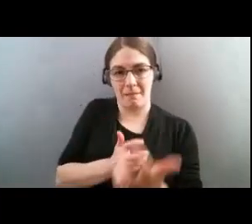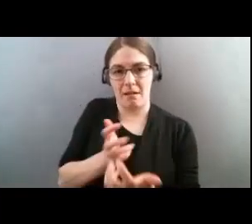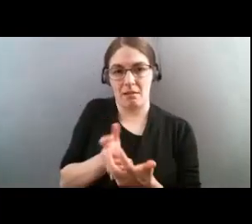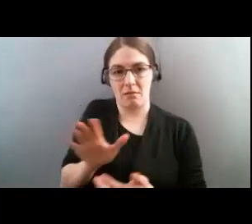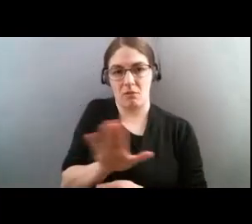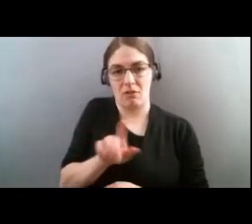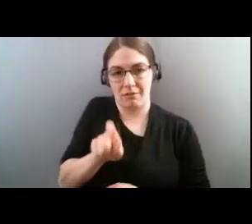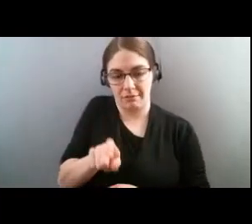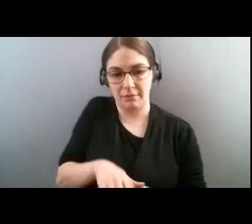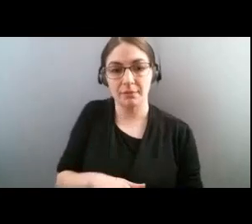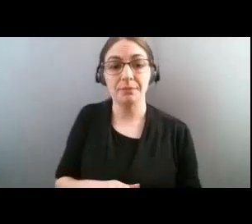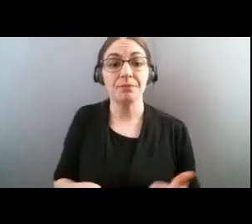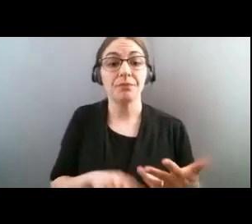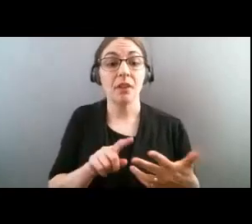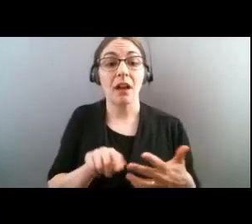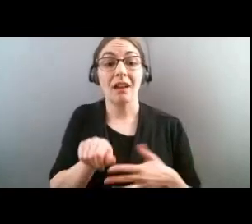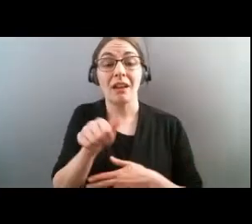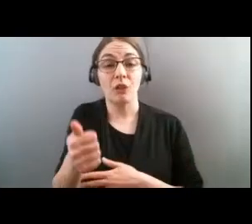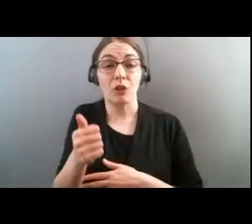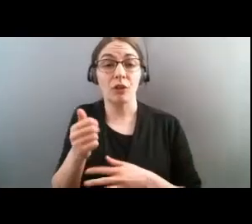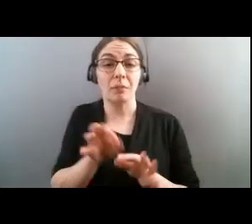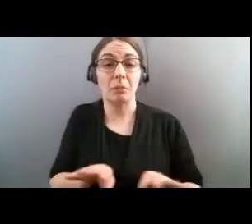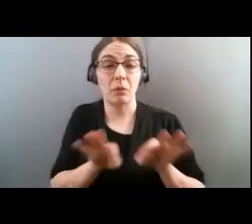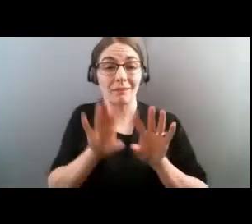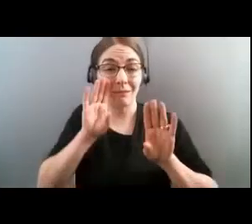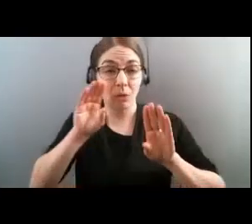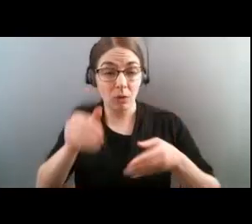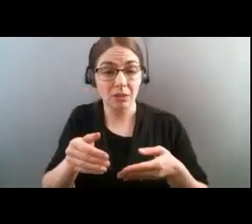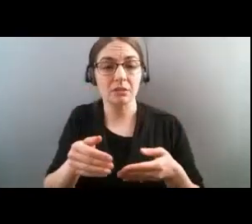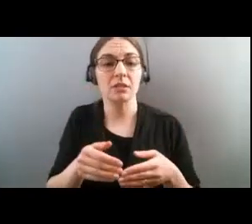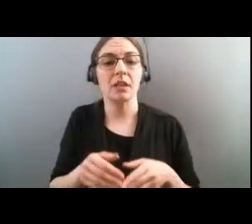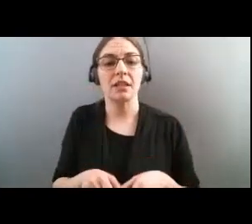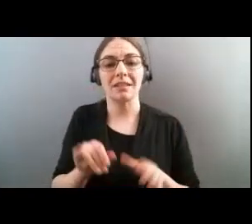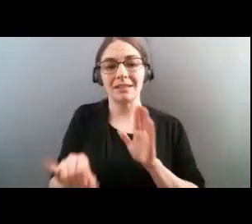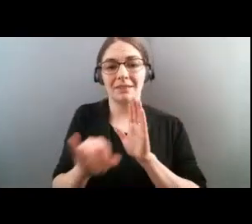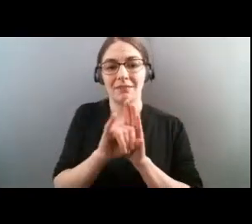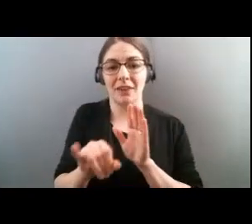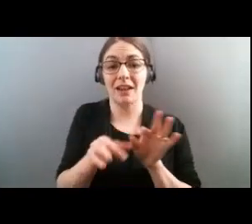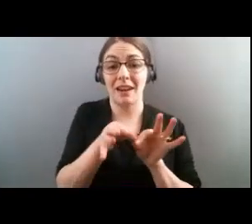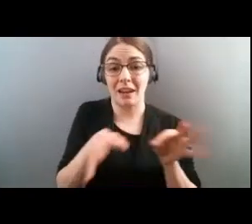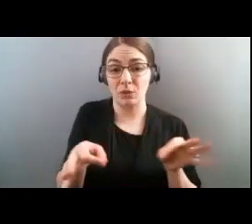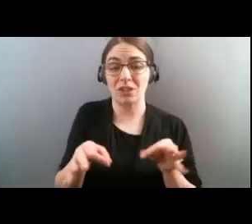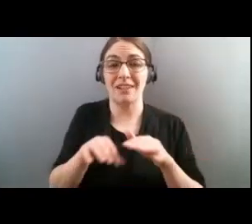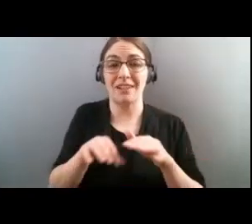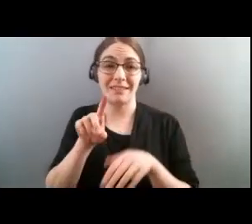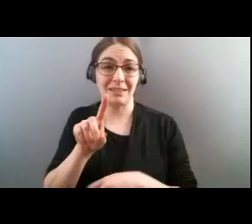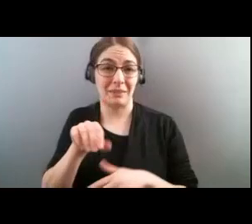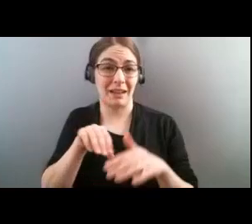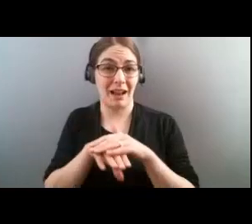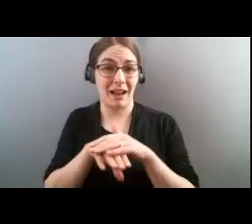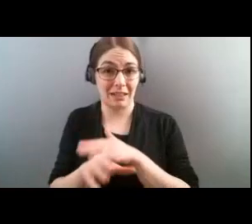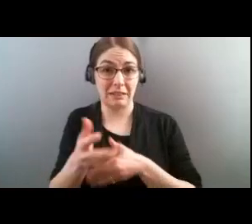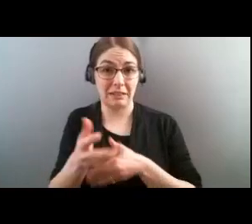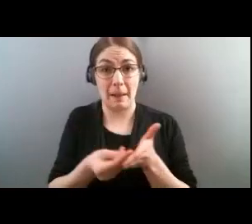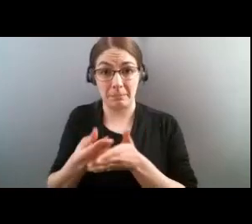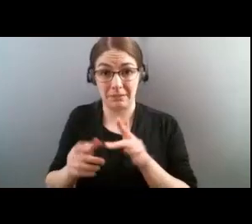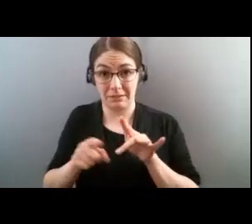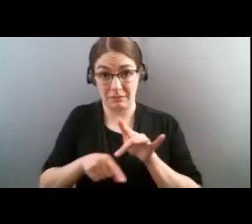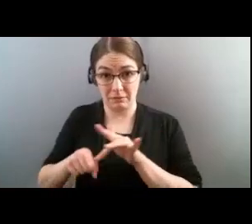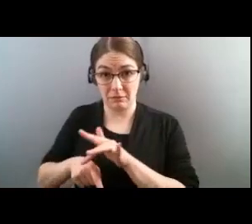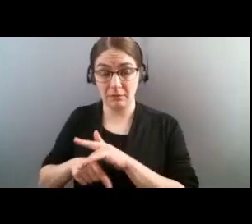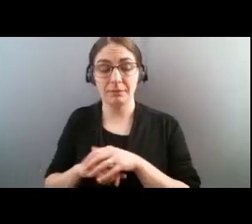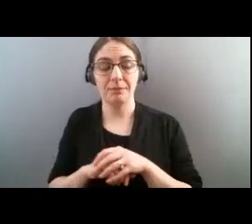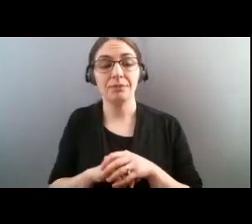important focus area was identifying language and disability access gaps. So, for